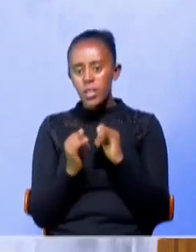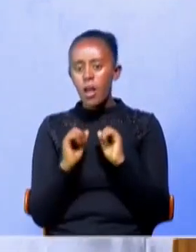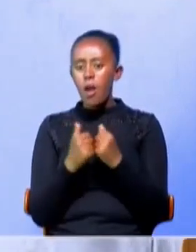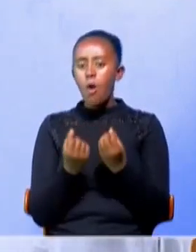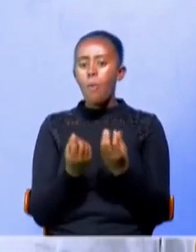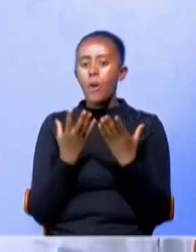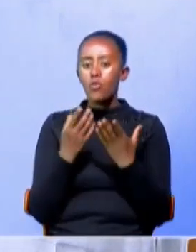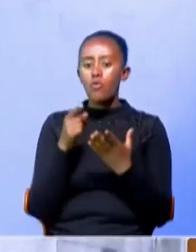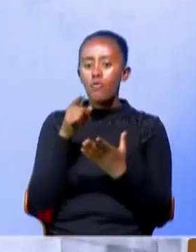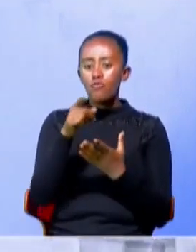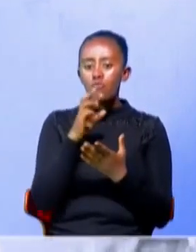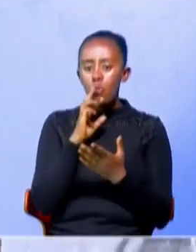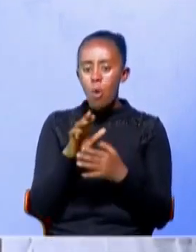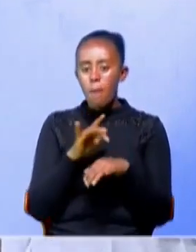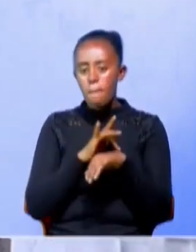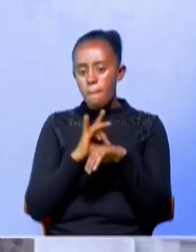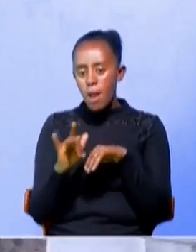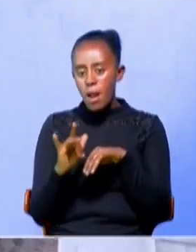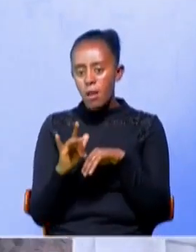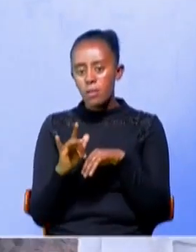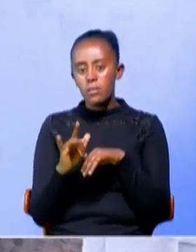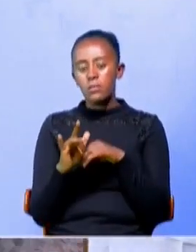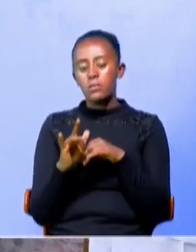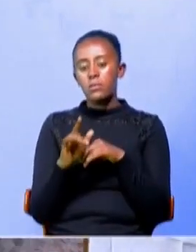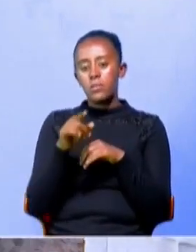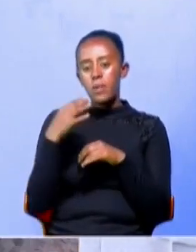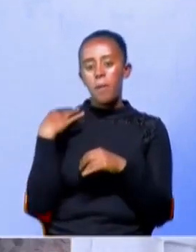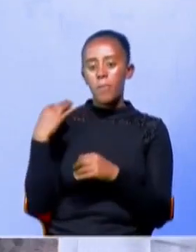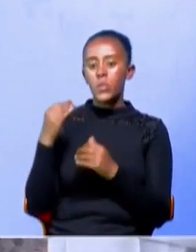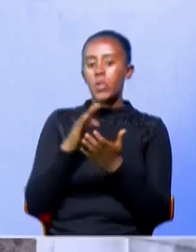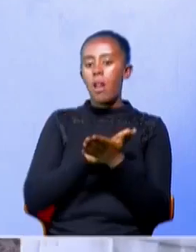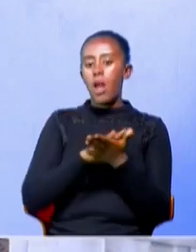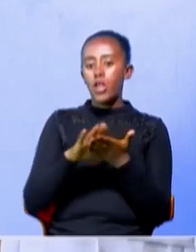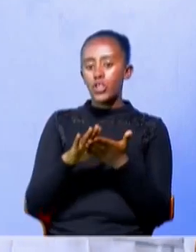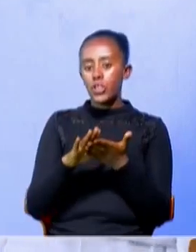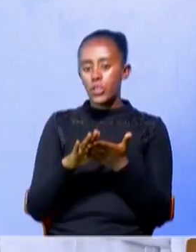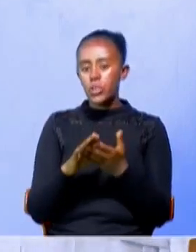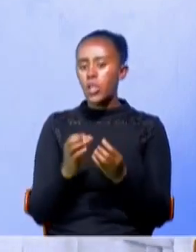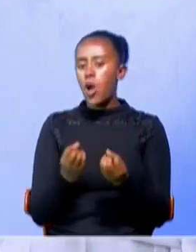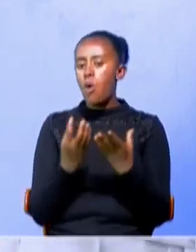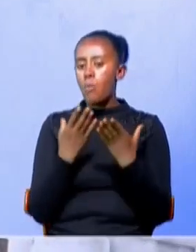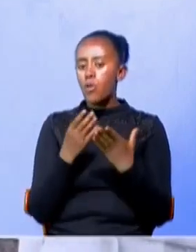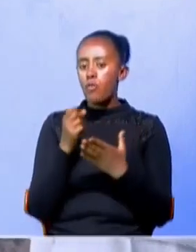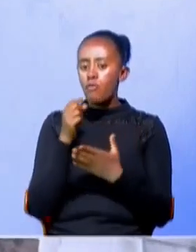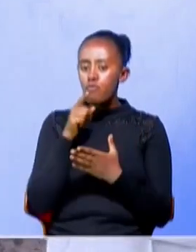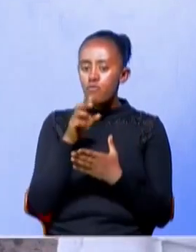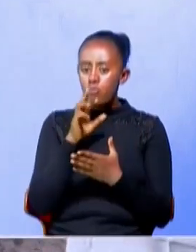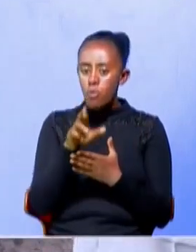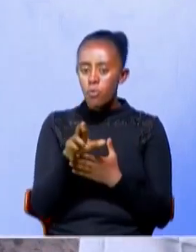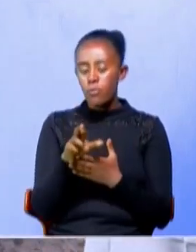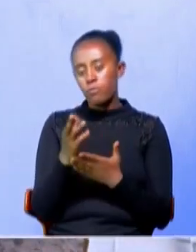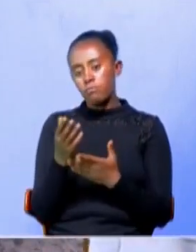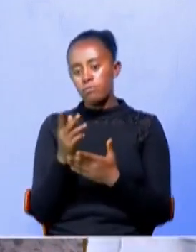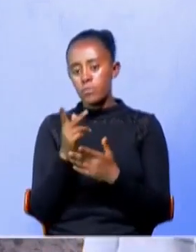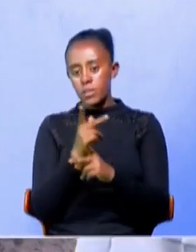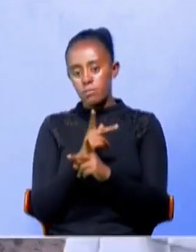many of you are blank of your personal hygiene? How many of you are take care